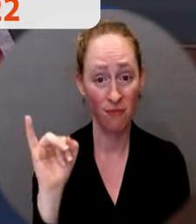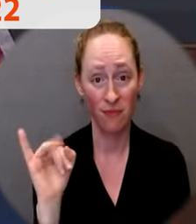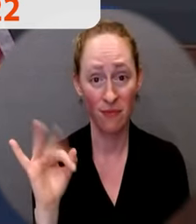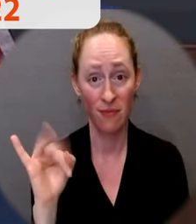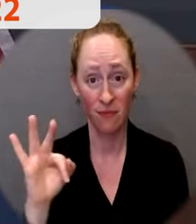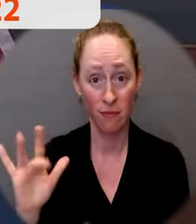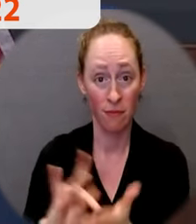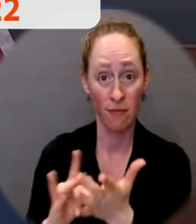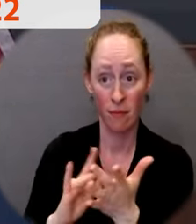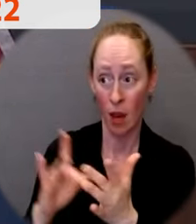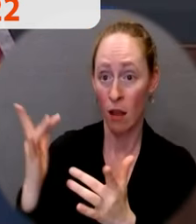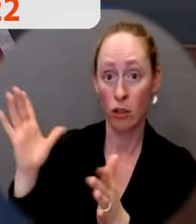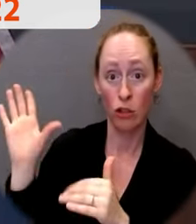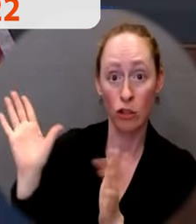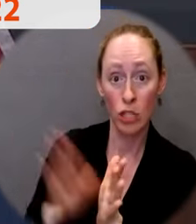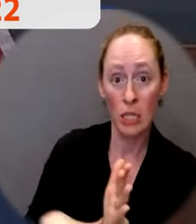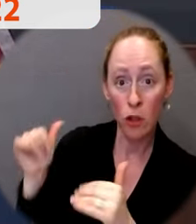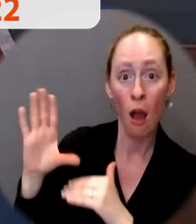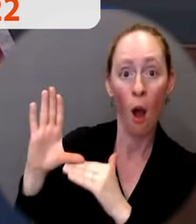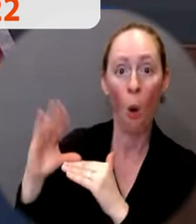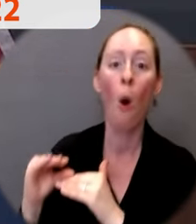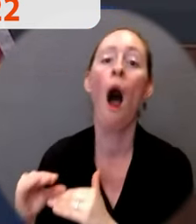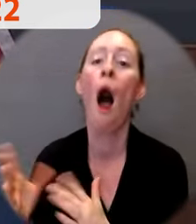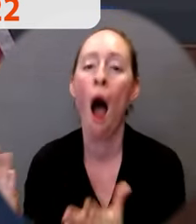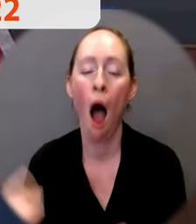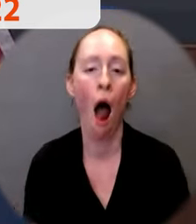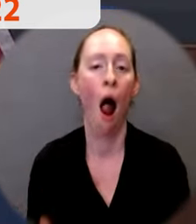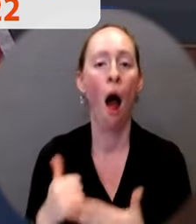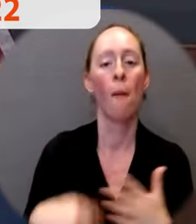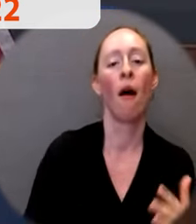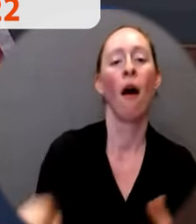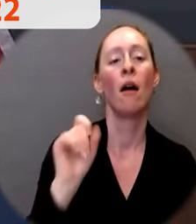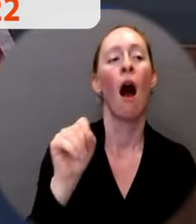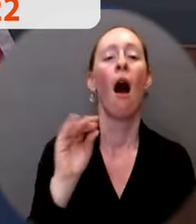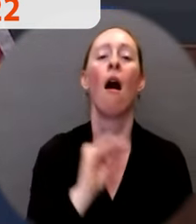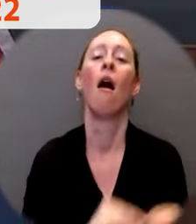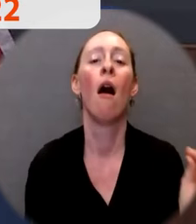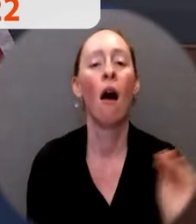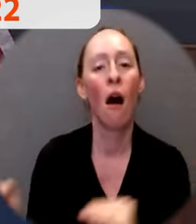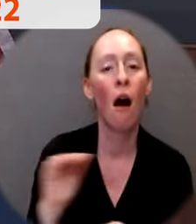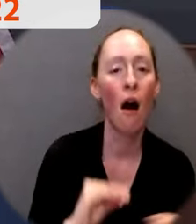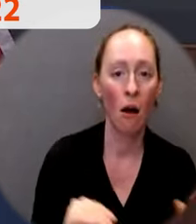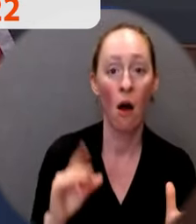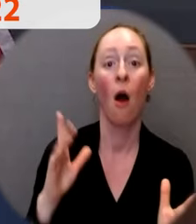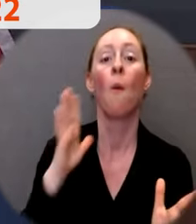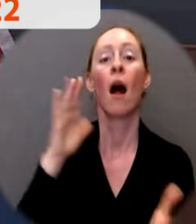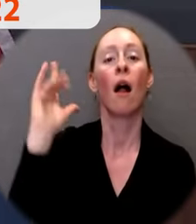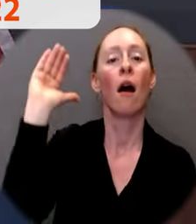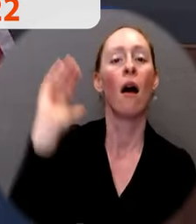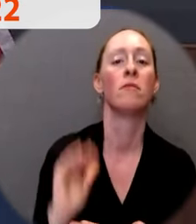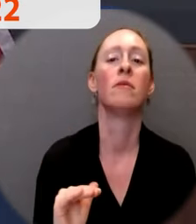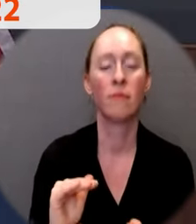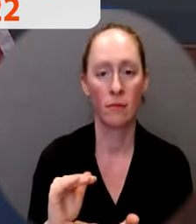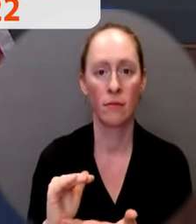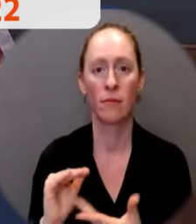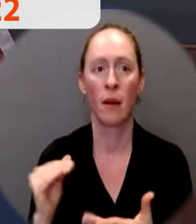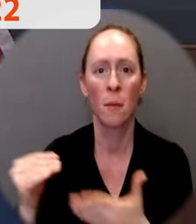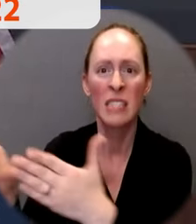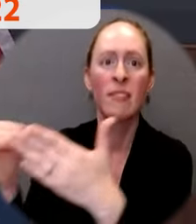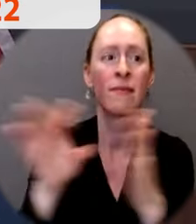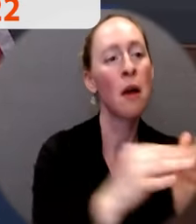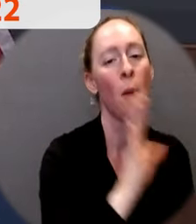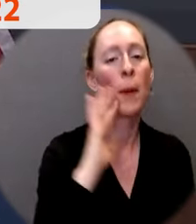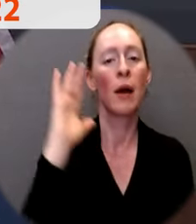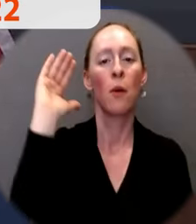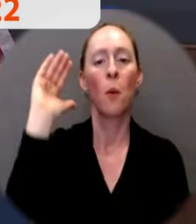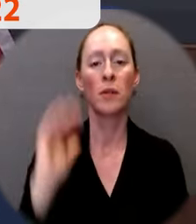lowers their cost of a family, and inflation for the family is reduced. It goes on. The same way with what's in the Inflation Reduction Act